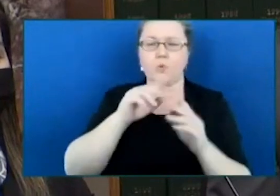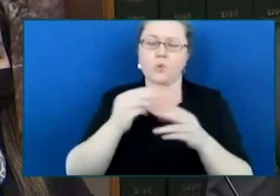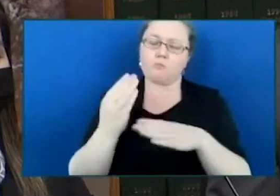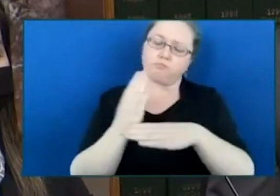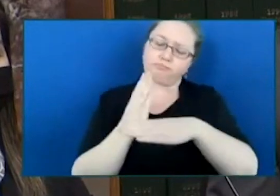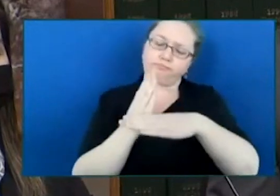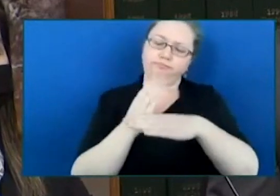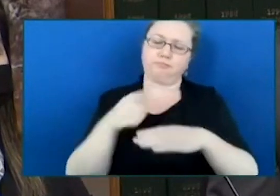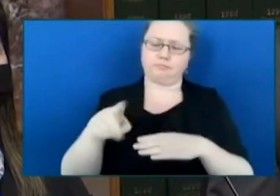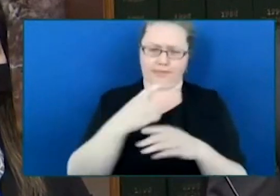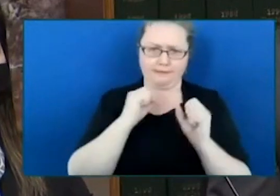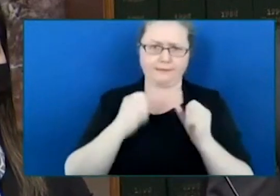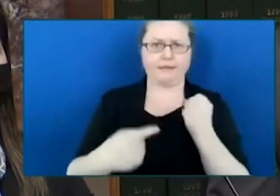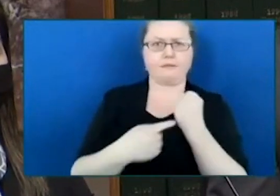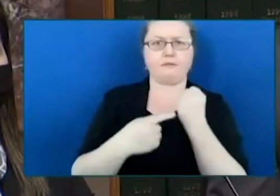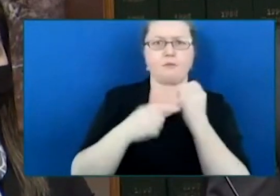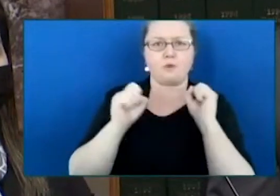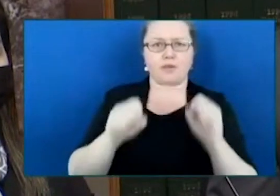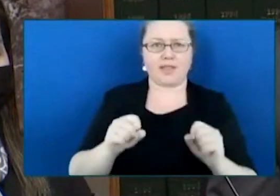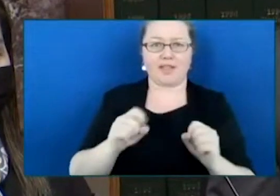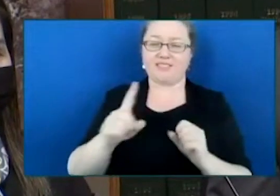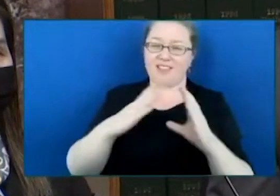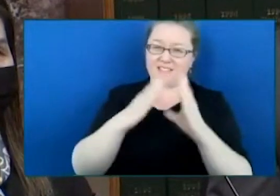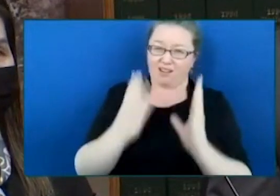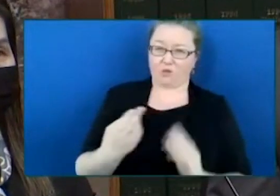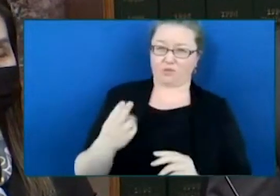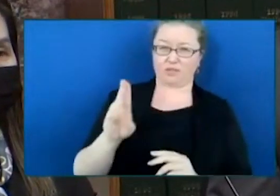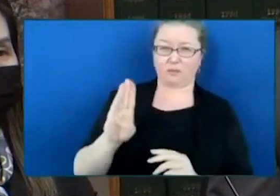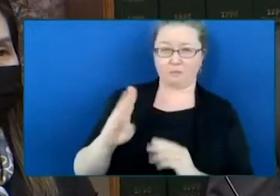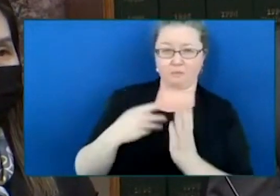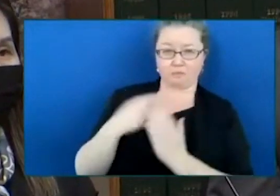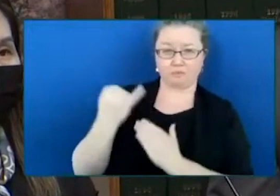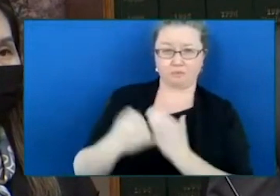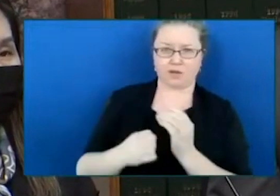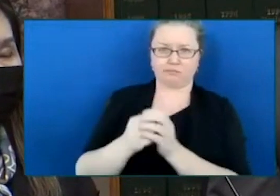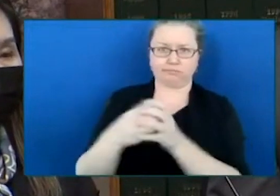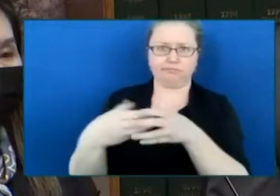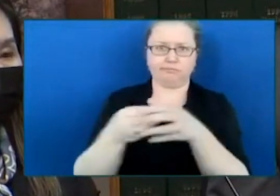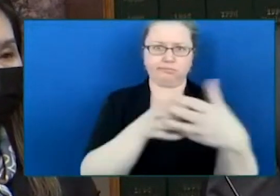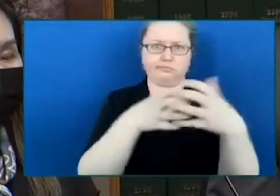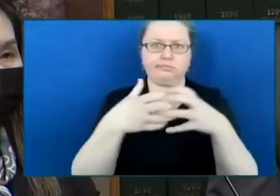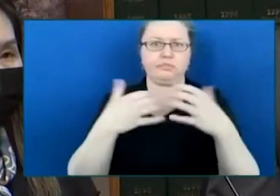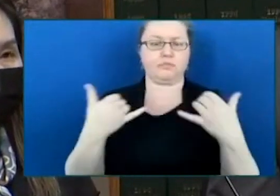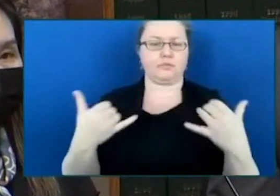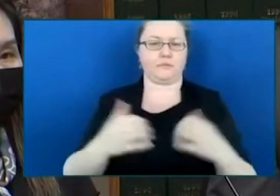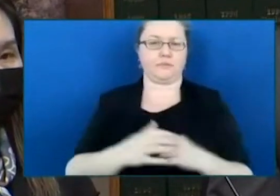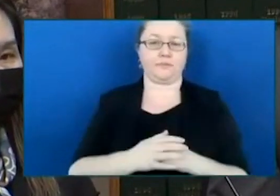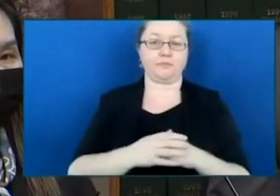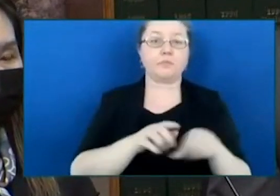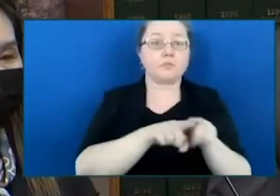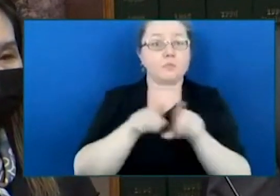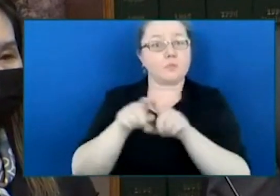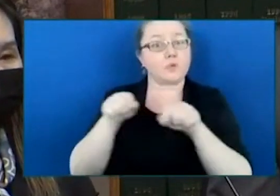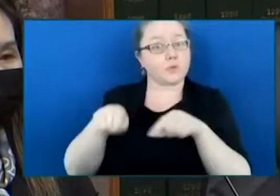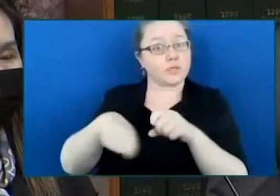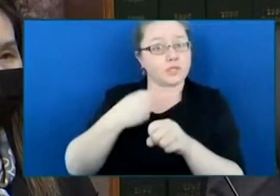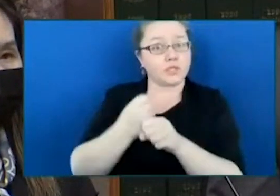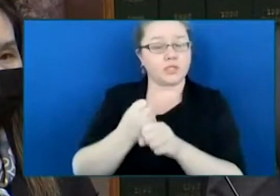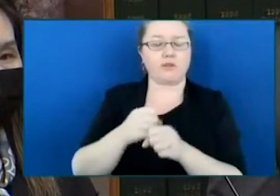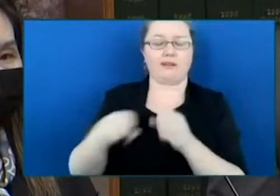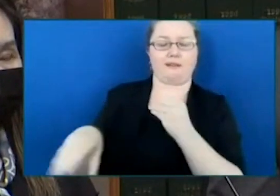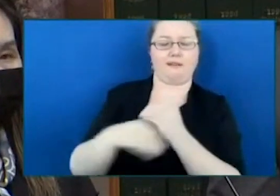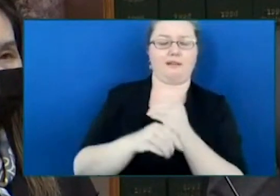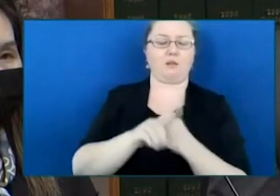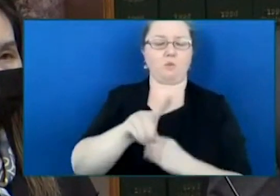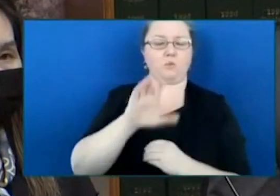accelerate those Housing Hub projects because there's so much demand. Similarly, this year's budget adds $100 million to accelerate